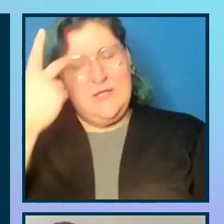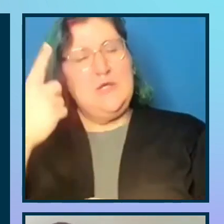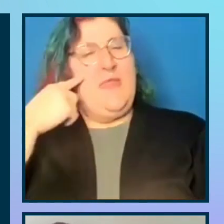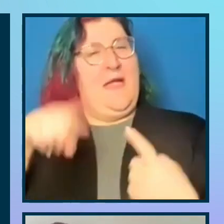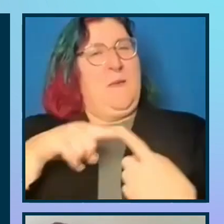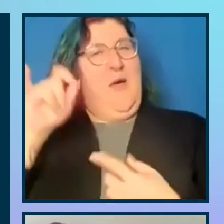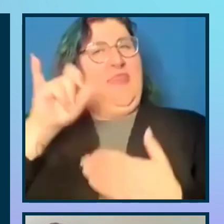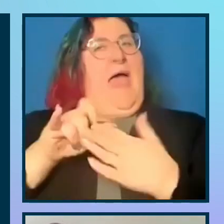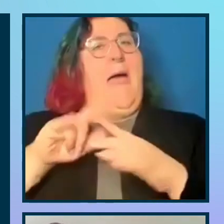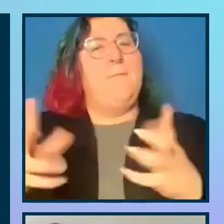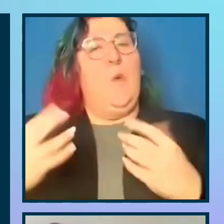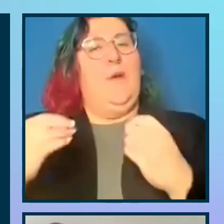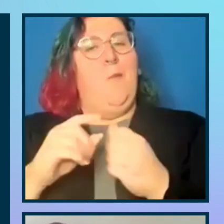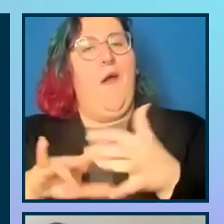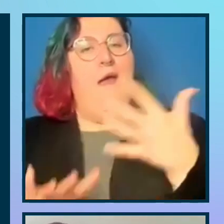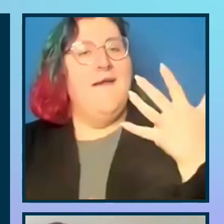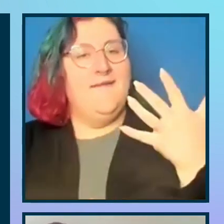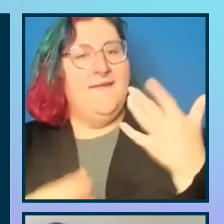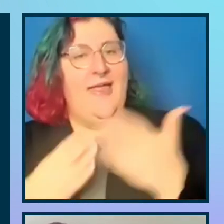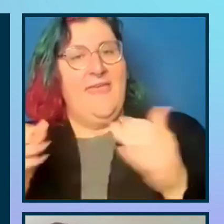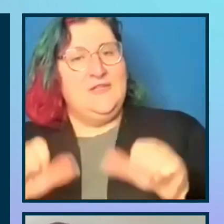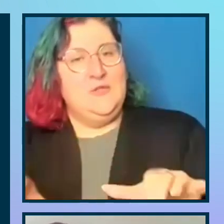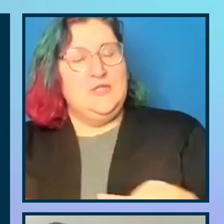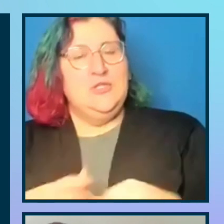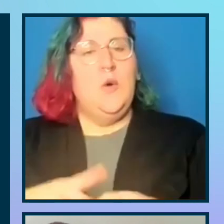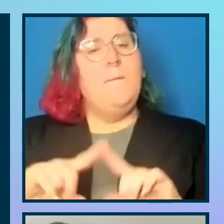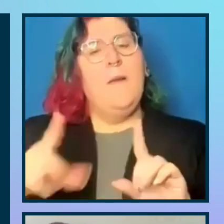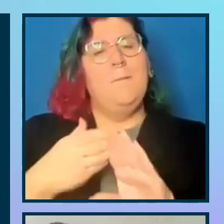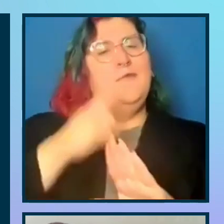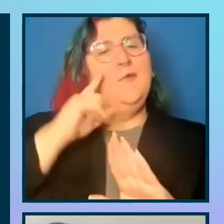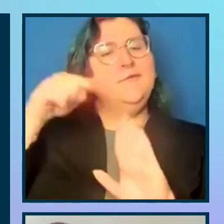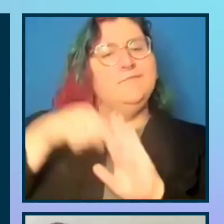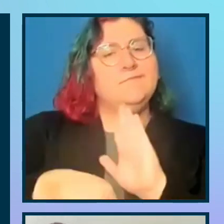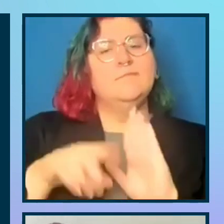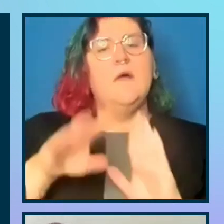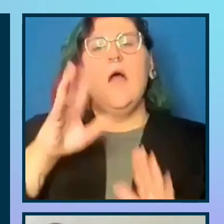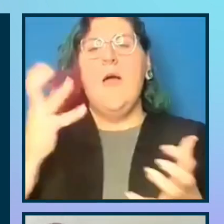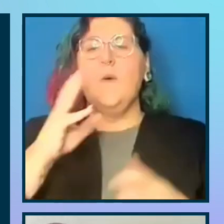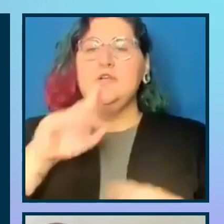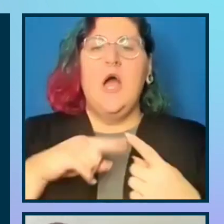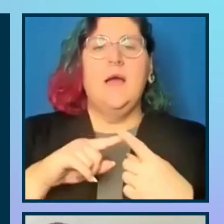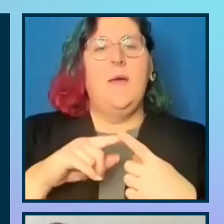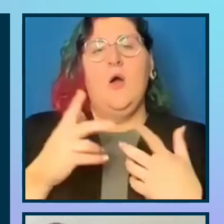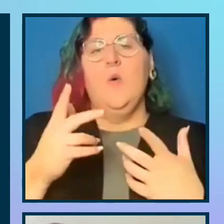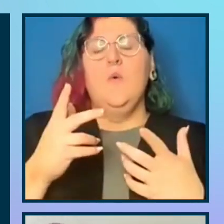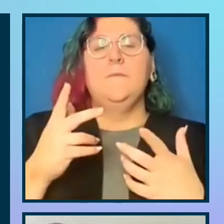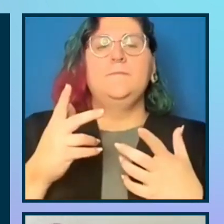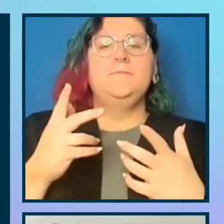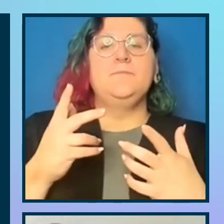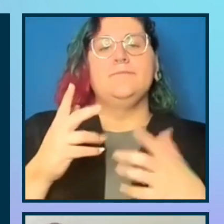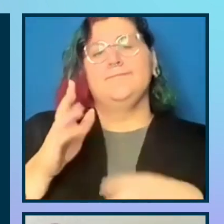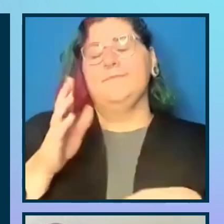I get into any details of how we implemented accessible dynamic dropdowns, search, and upload components, let me preface this talk with a